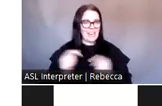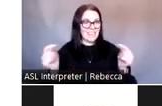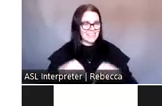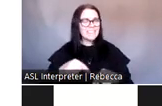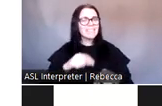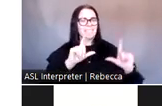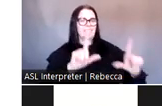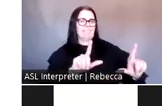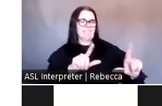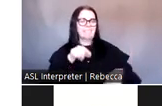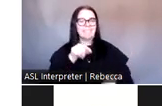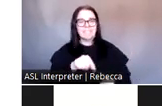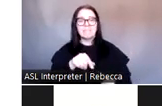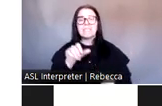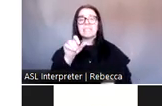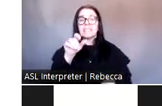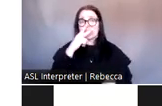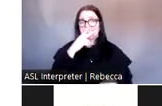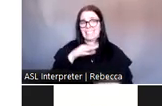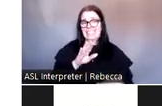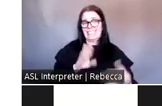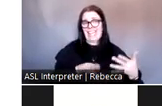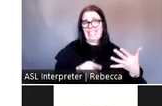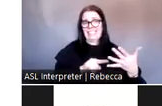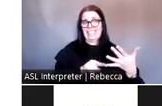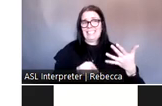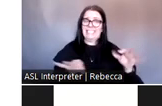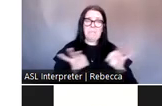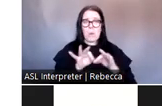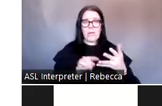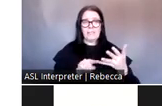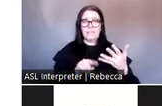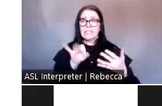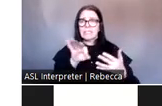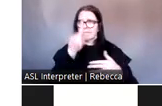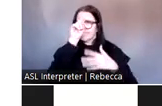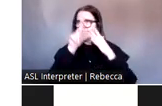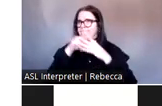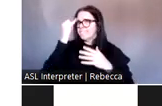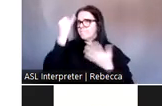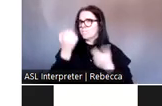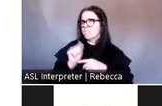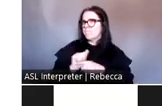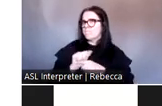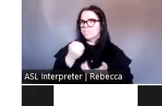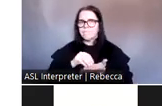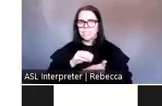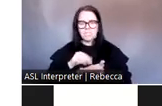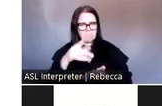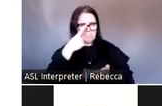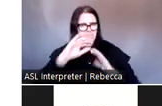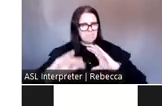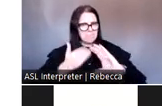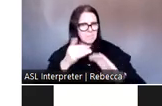note at the bottom, if you do have ideas for webinar topics, feel free to send an email. And we're